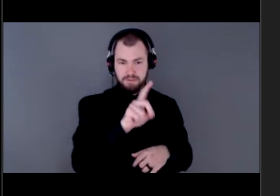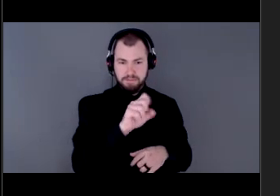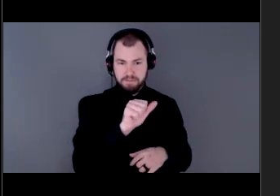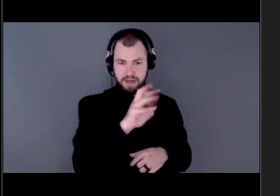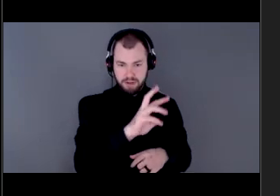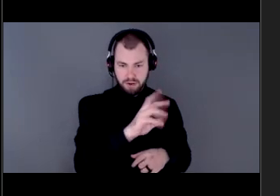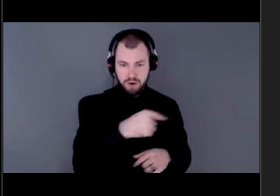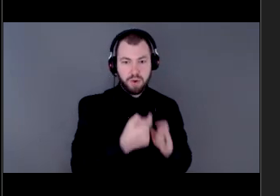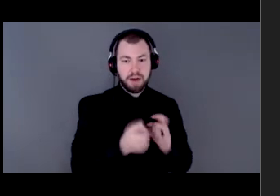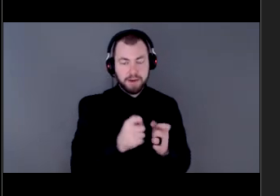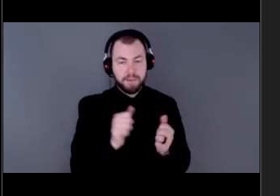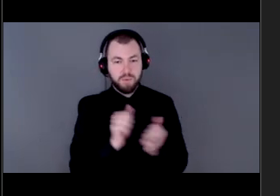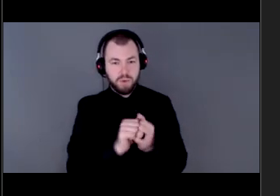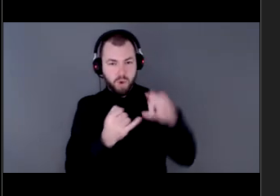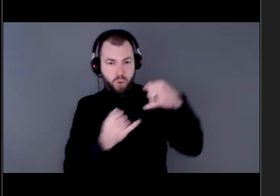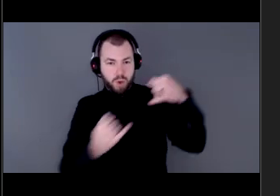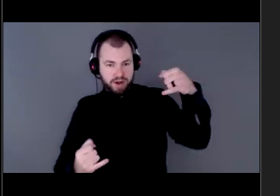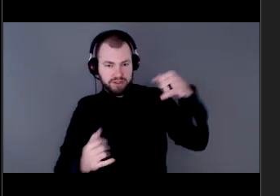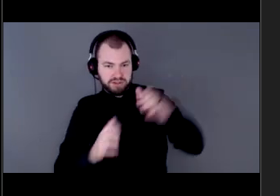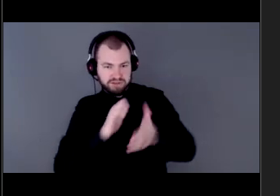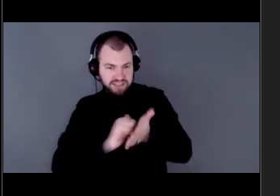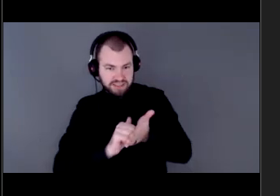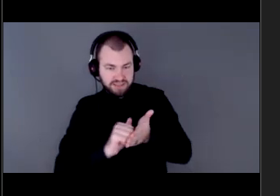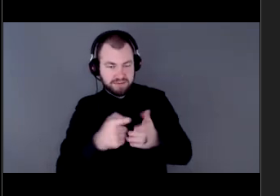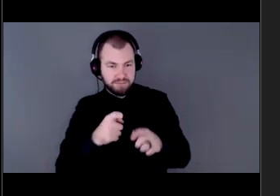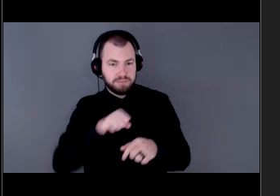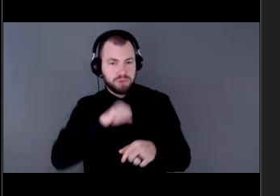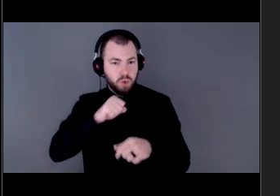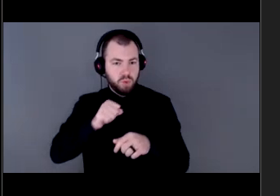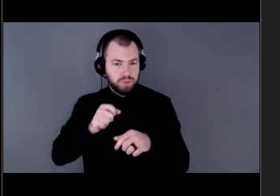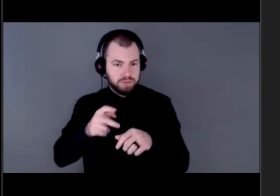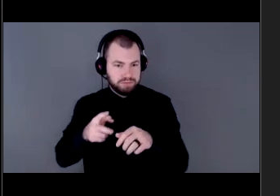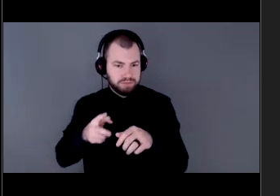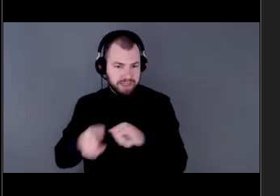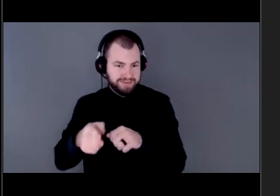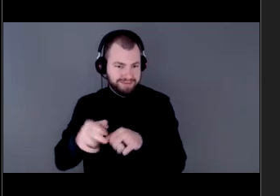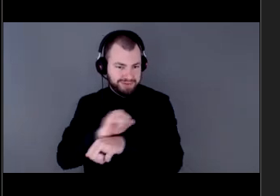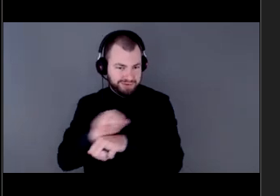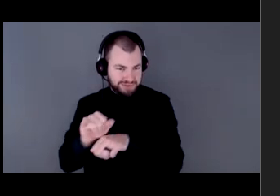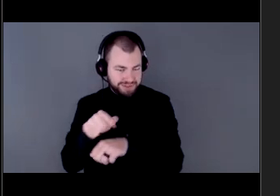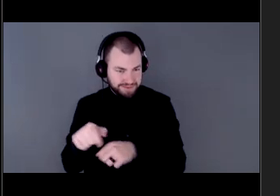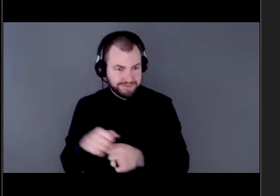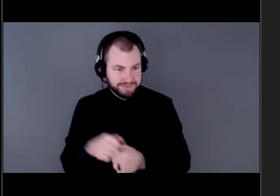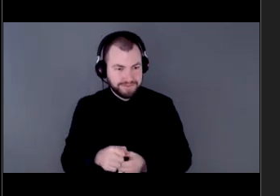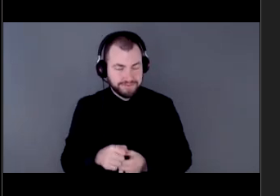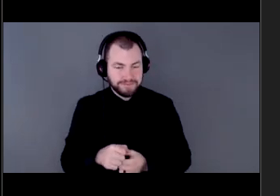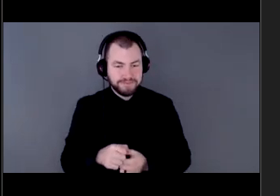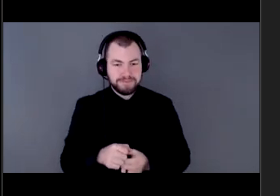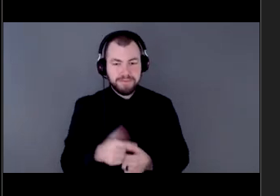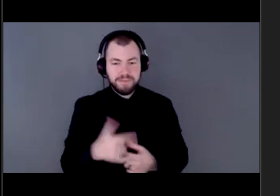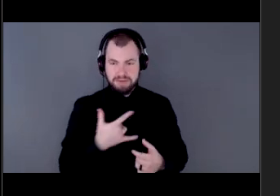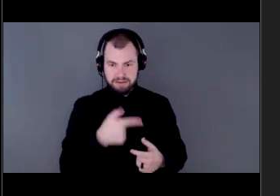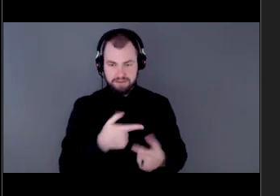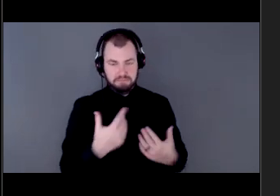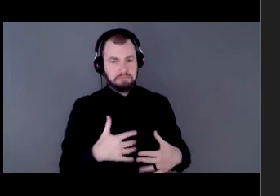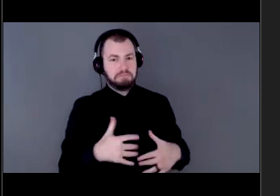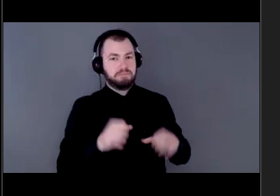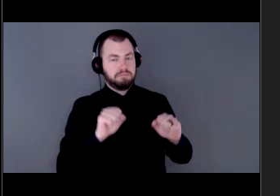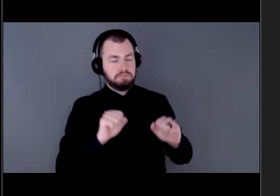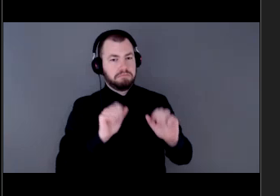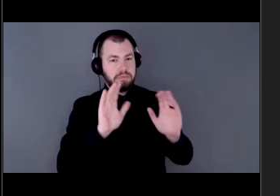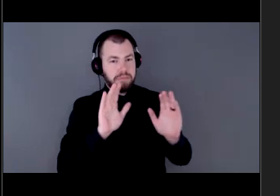an abrasive wire from the stone cutting industry, which we feel has great potential in being our magic